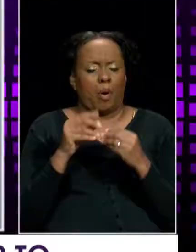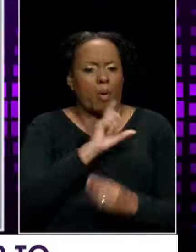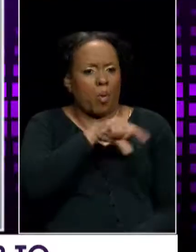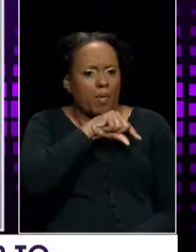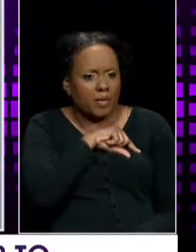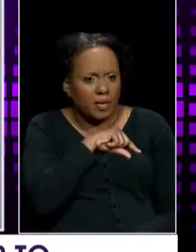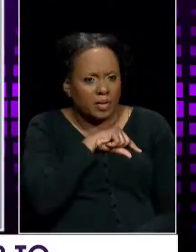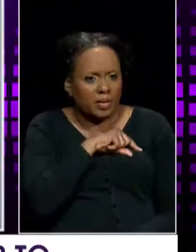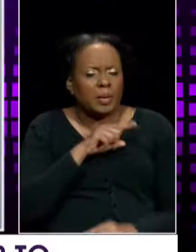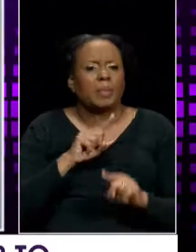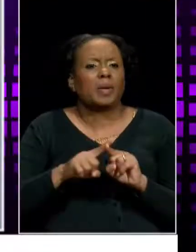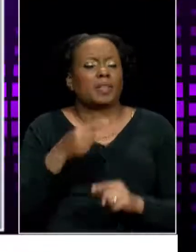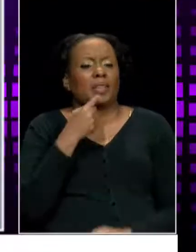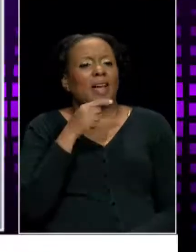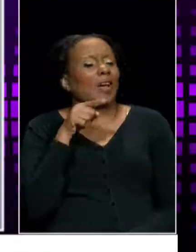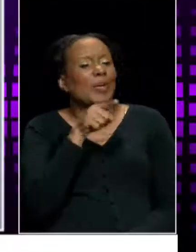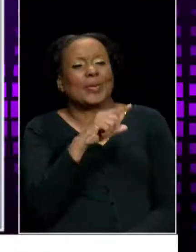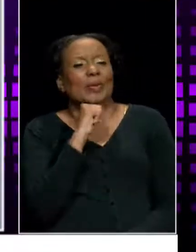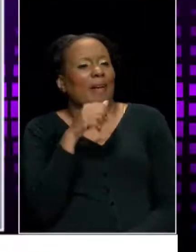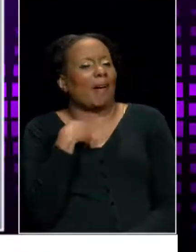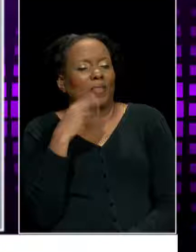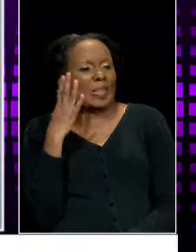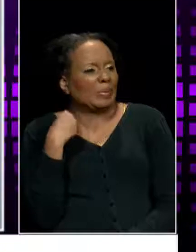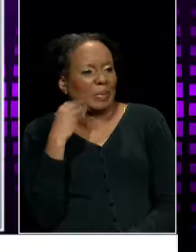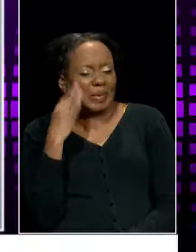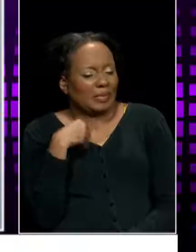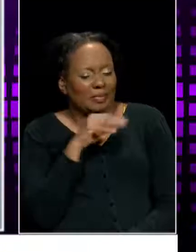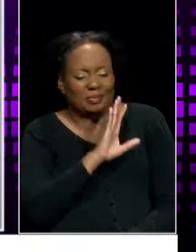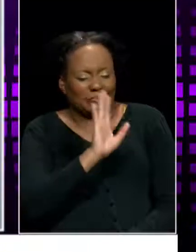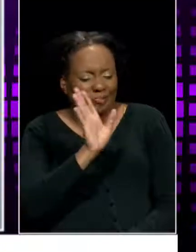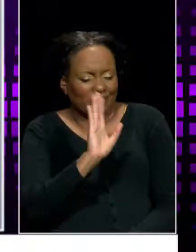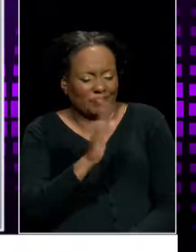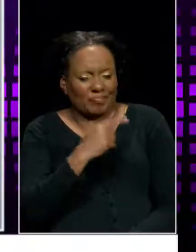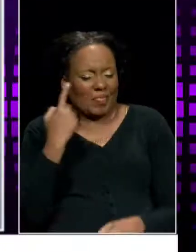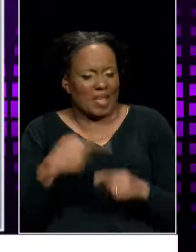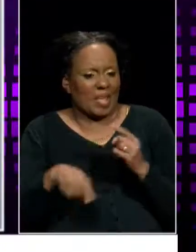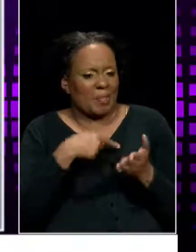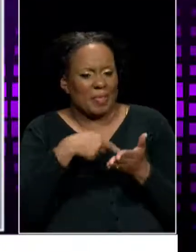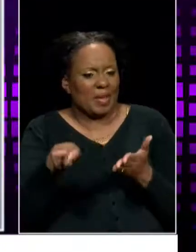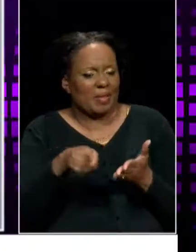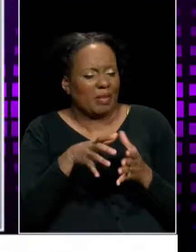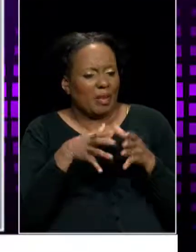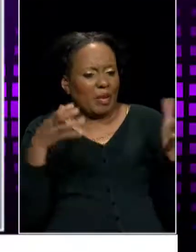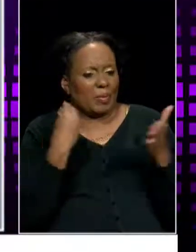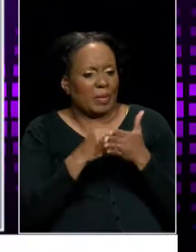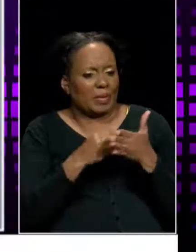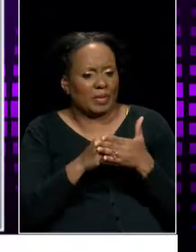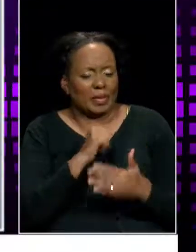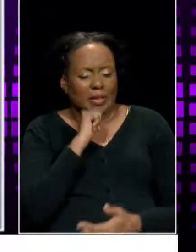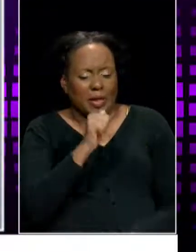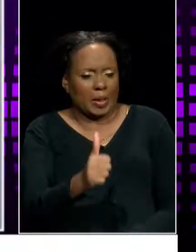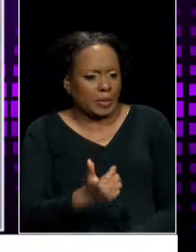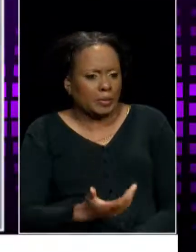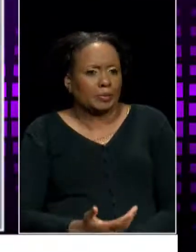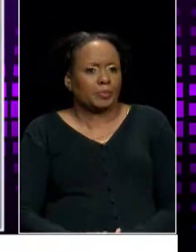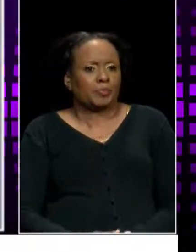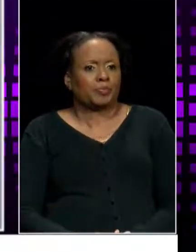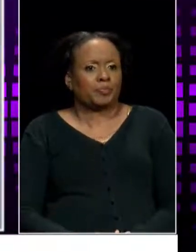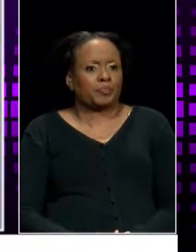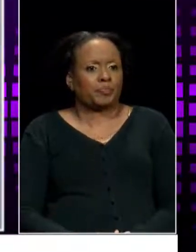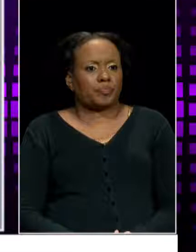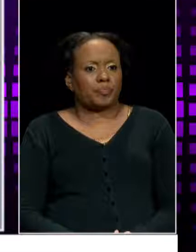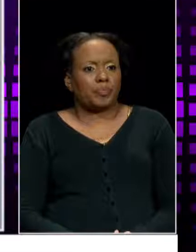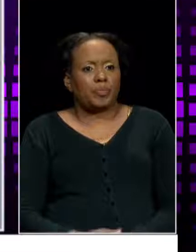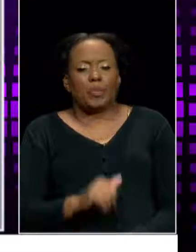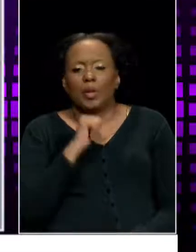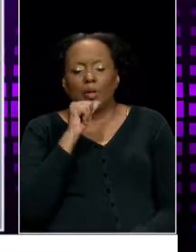like that factor. They're trying to say, okay, well, you just come out, so I can't give you this amount of money because you're